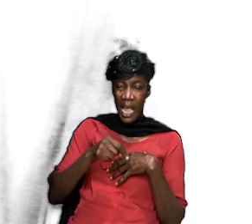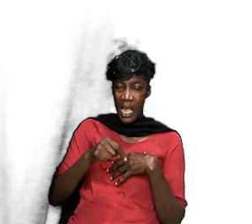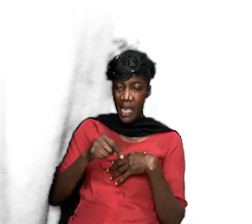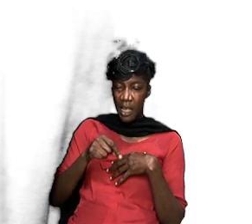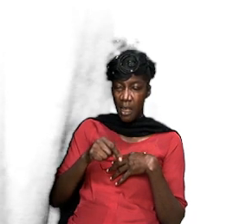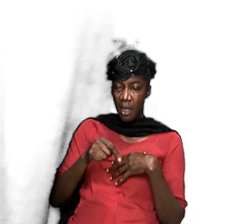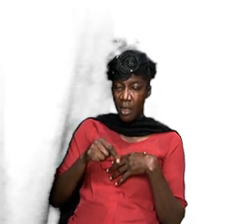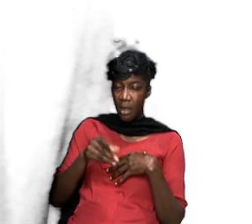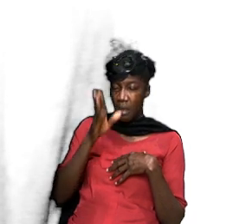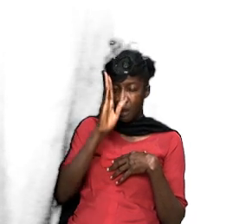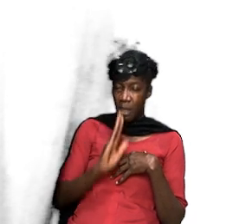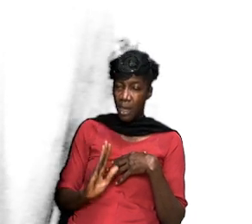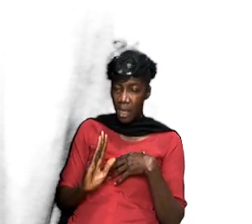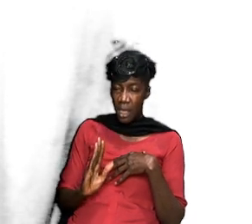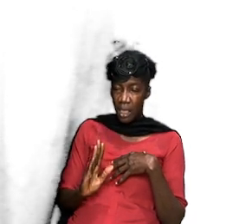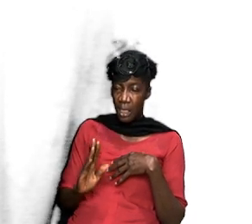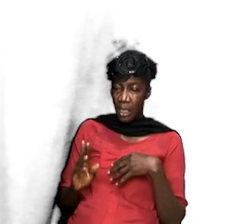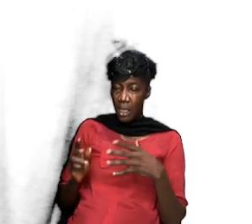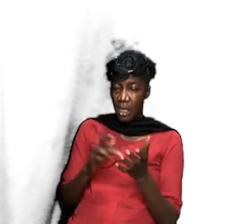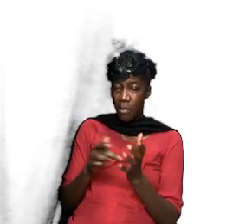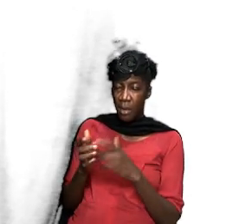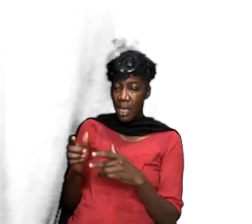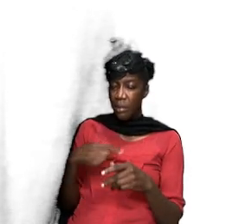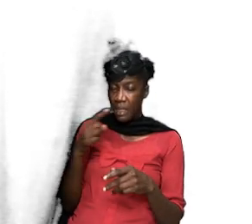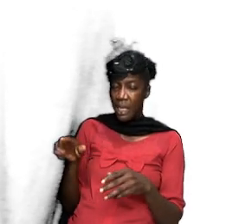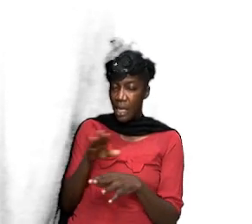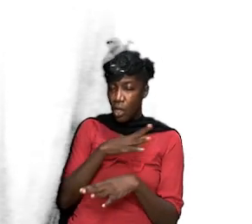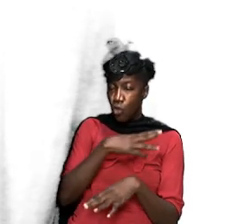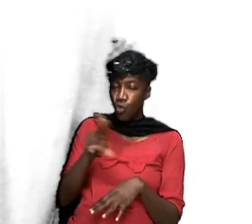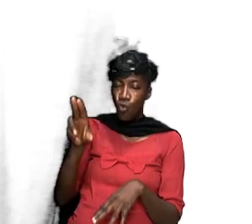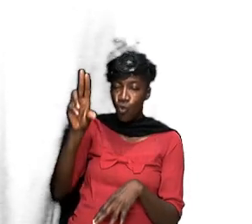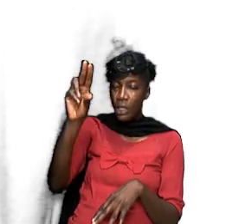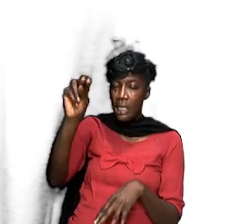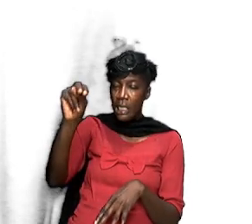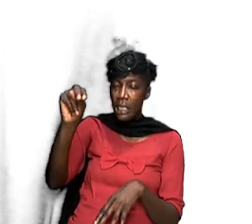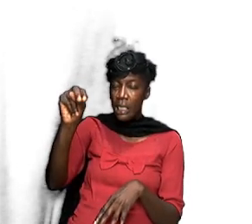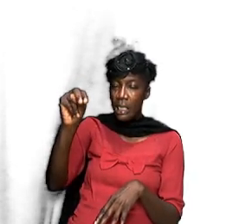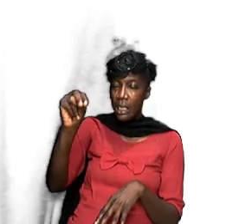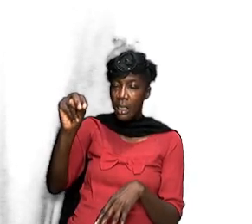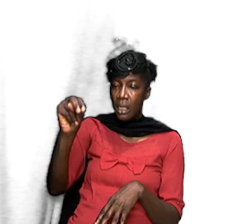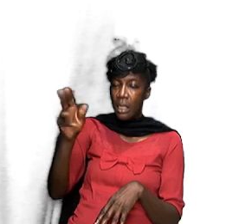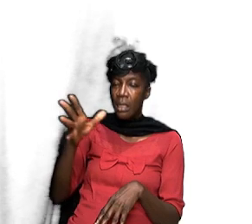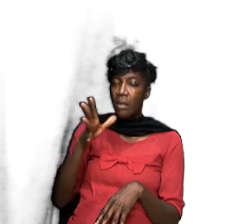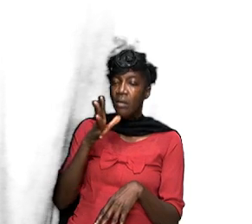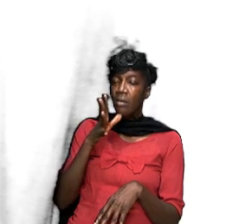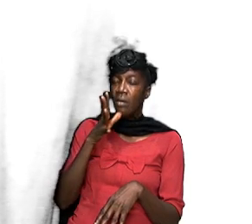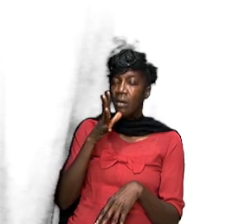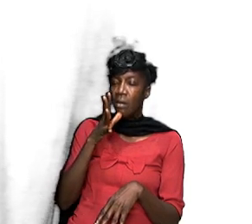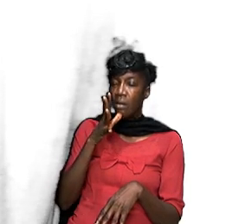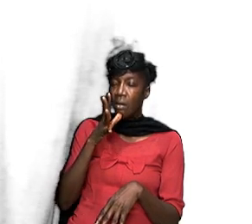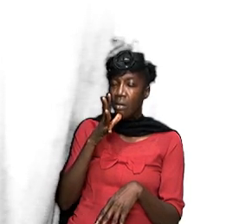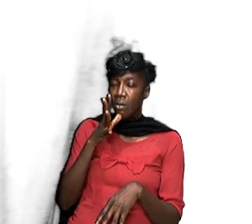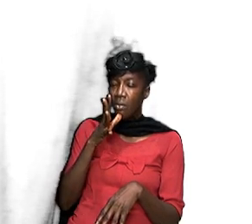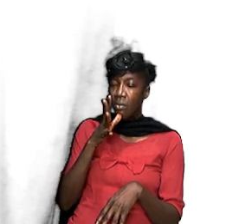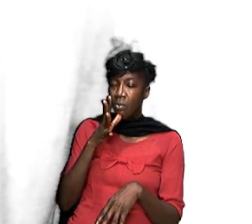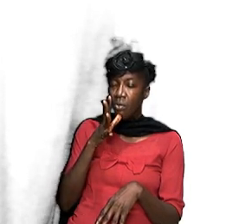Bible said that he will have no need for a woman, which tells us the type of man he will be.